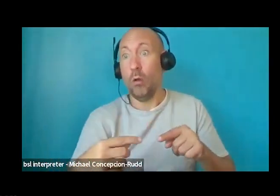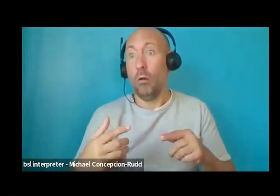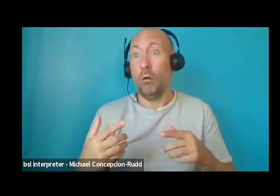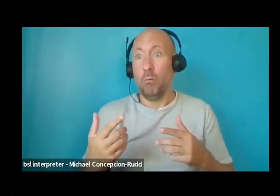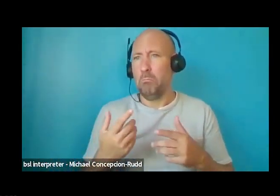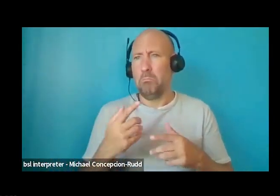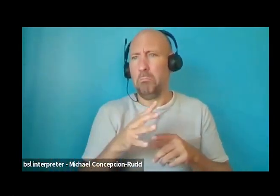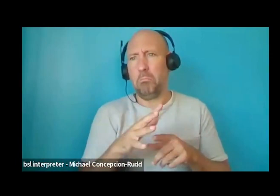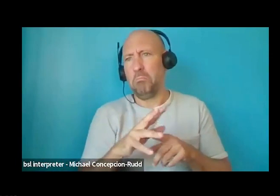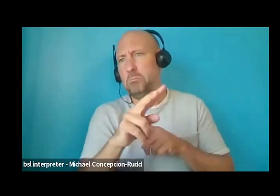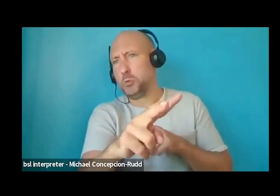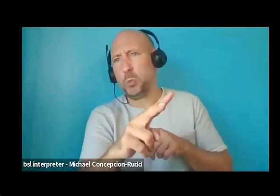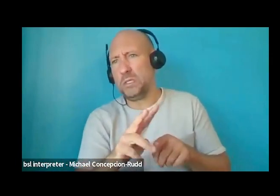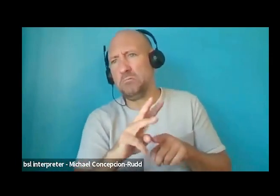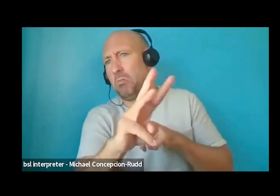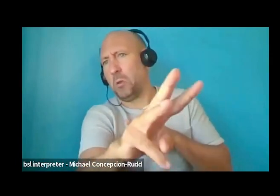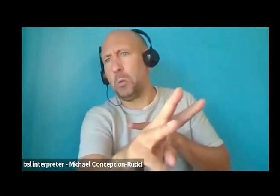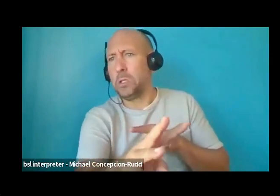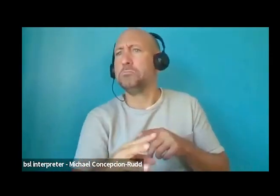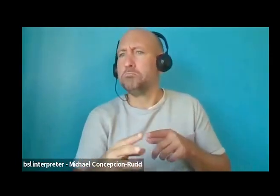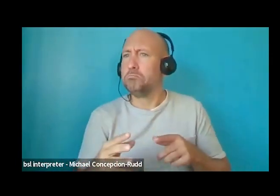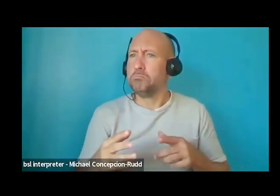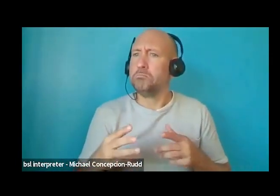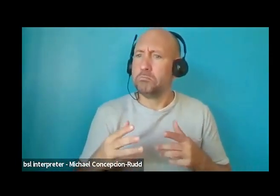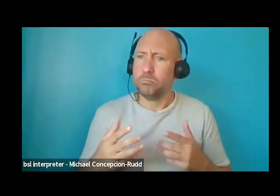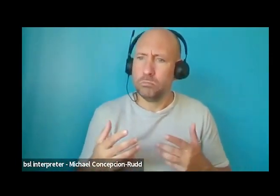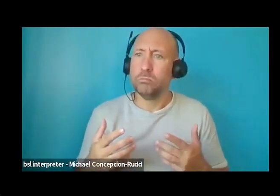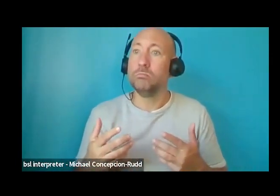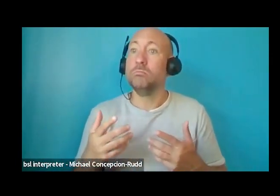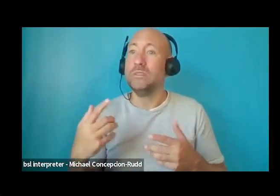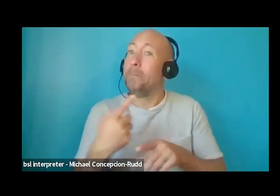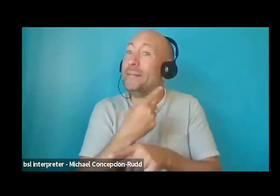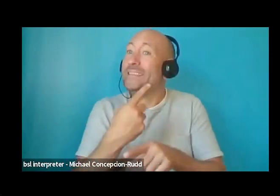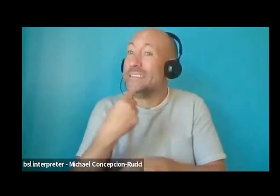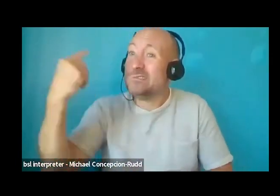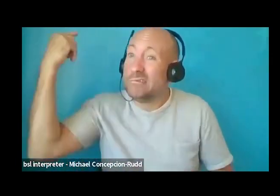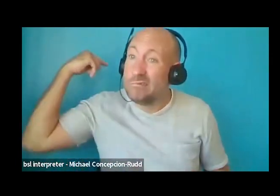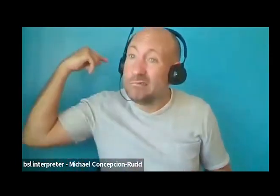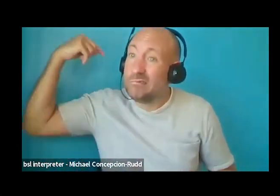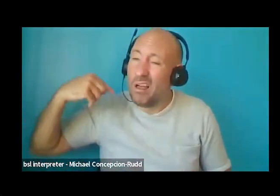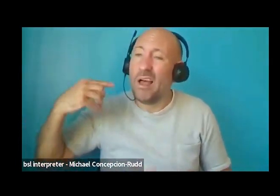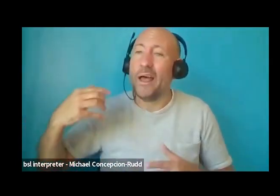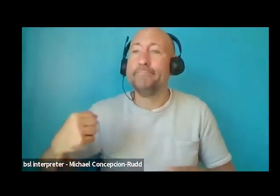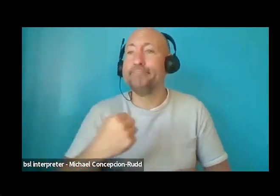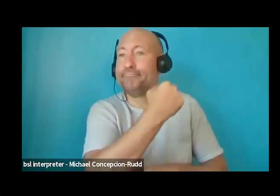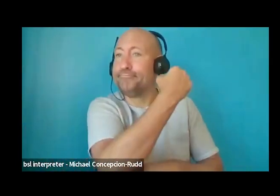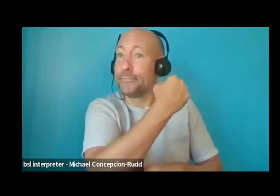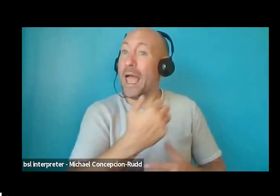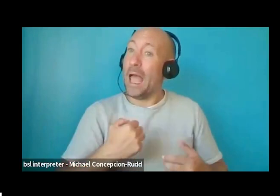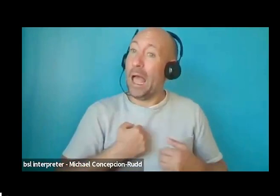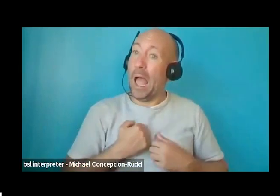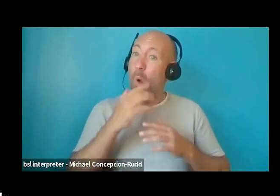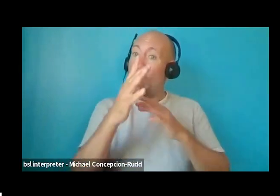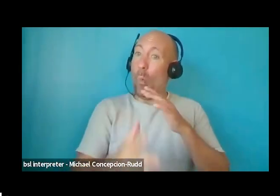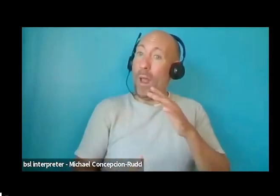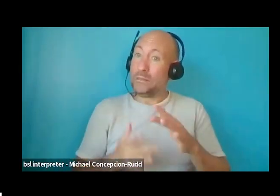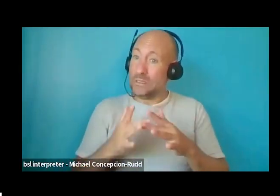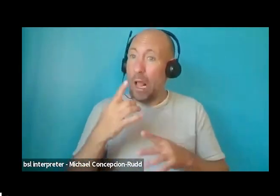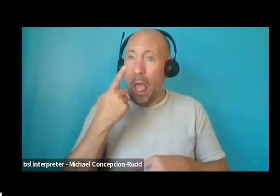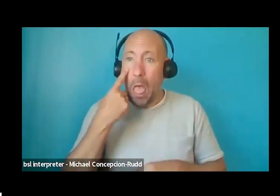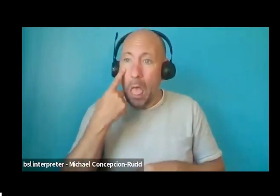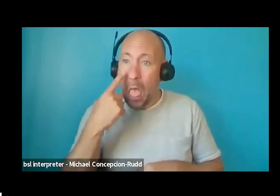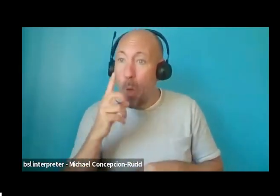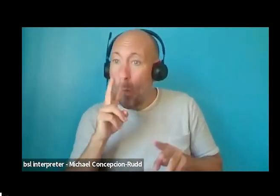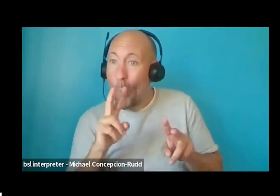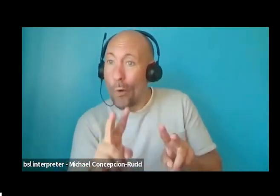in a couple of weeks' time. And if you've missed the first 2, you will be able to go into a website and request a link